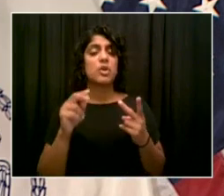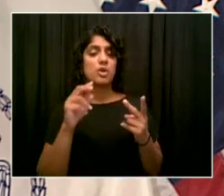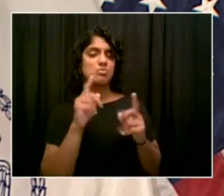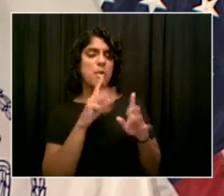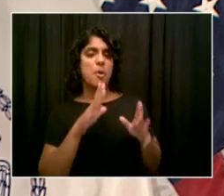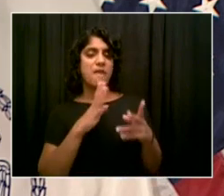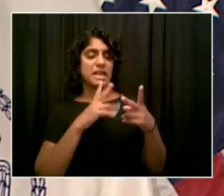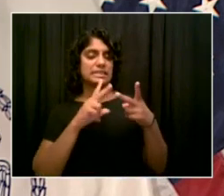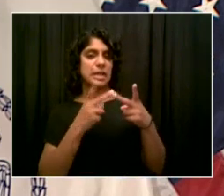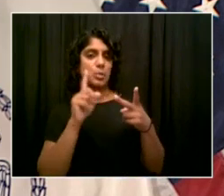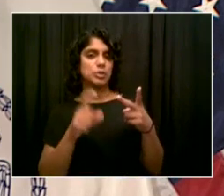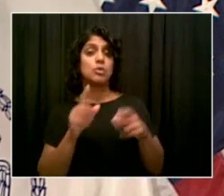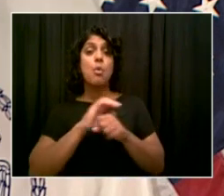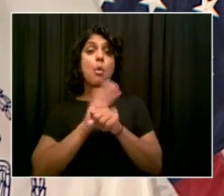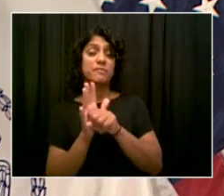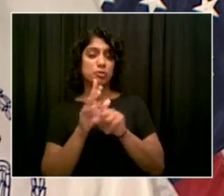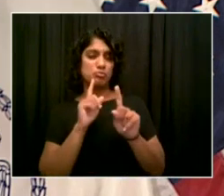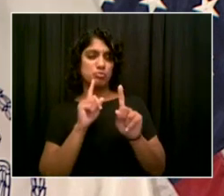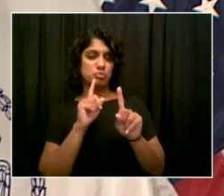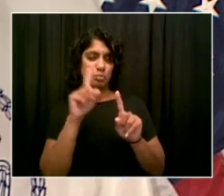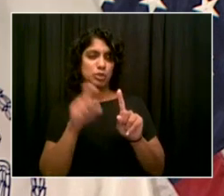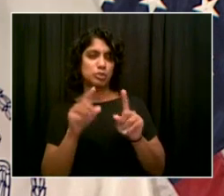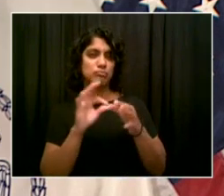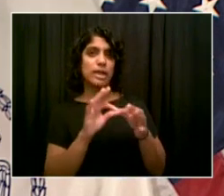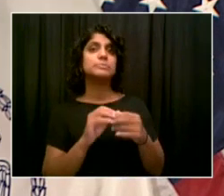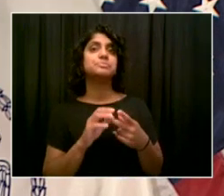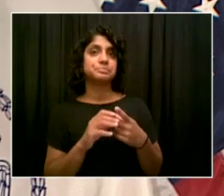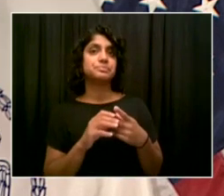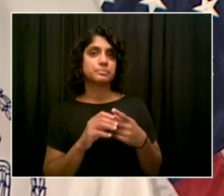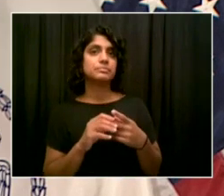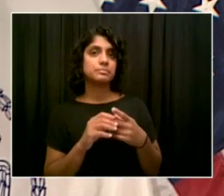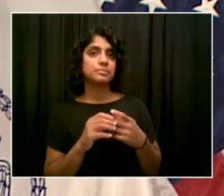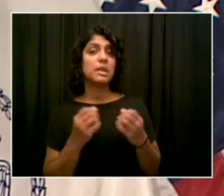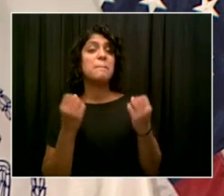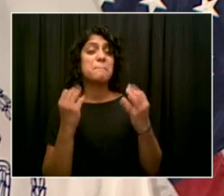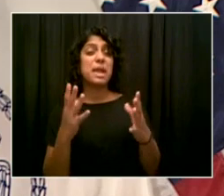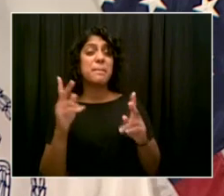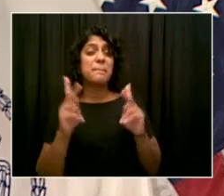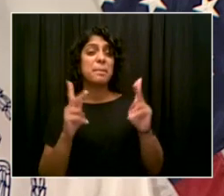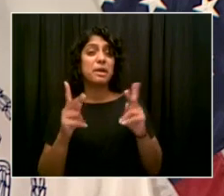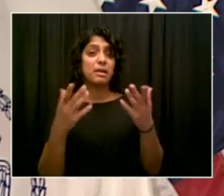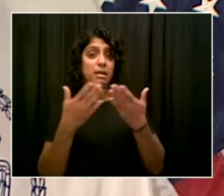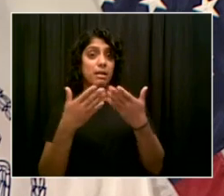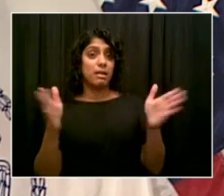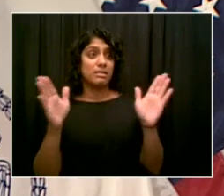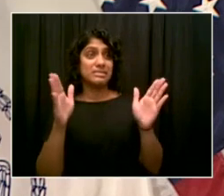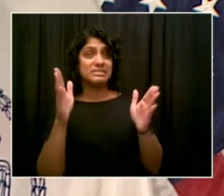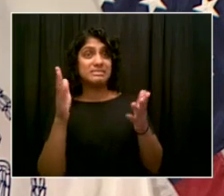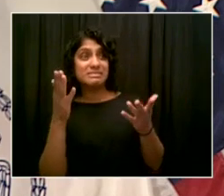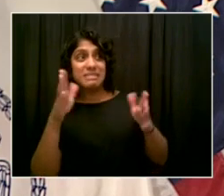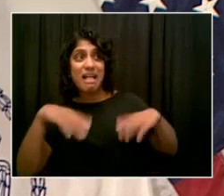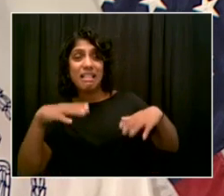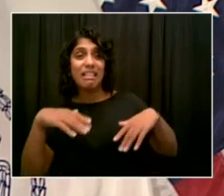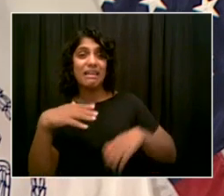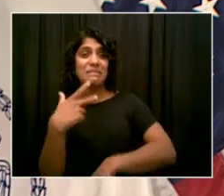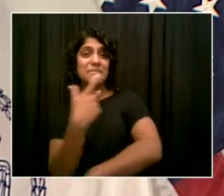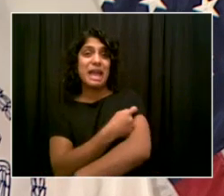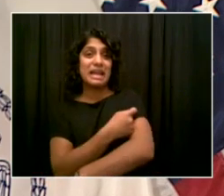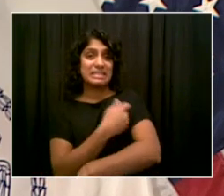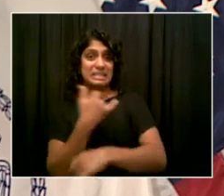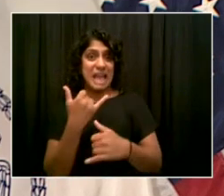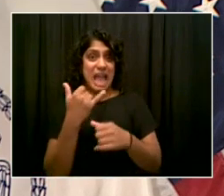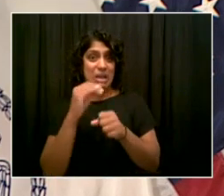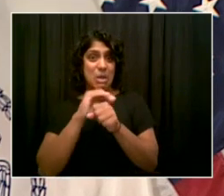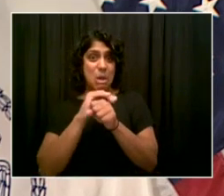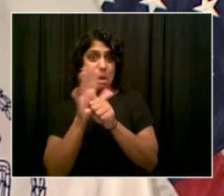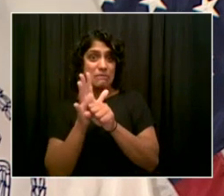in non-vaccinated areas across the country. The city itself does have pockets that are far below the citywide average.